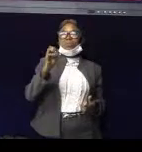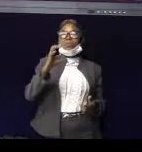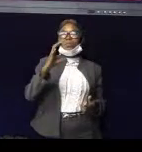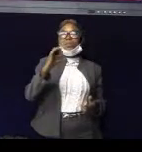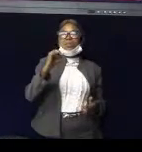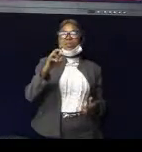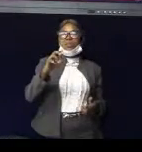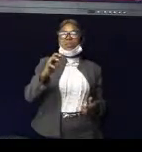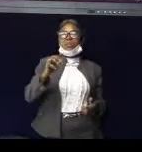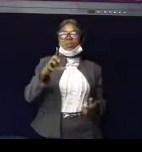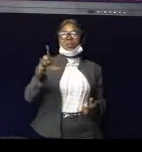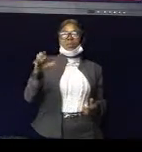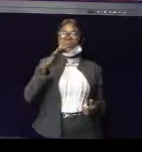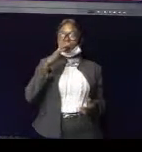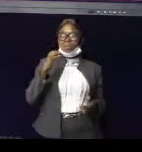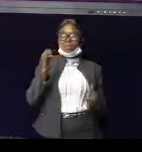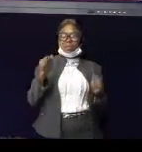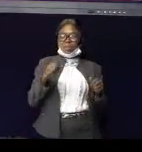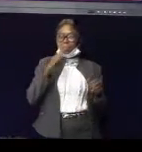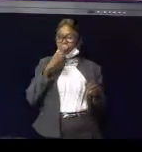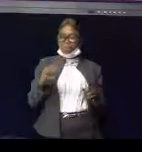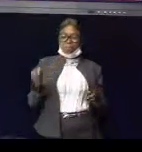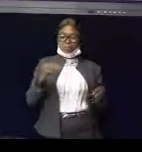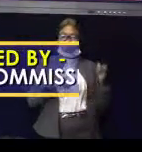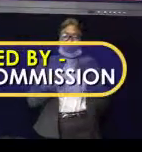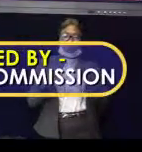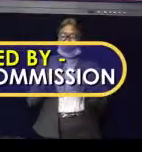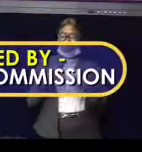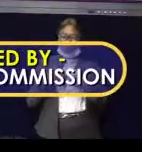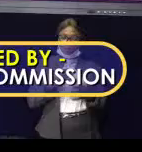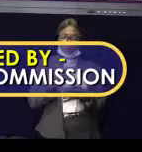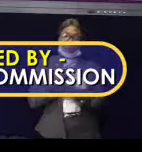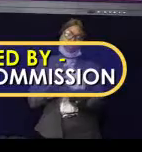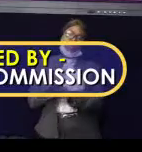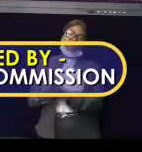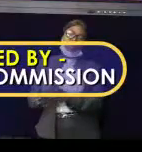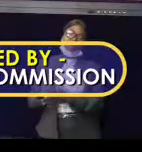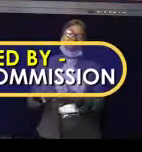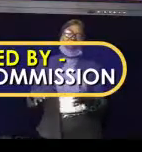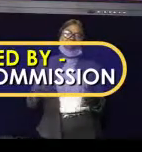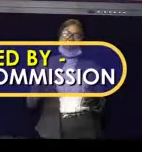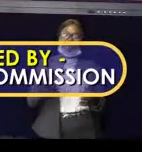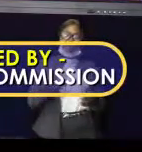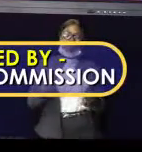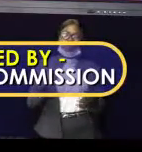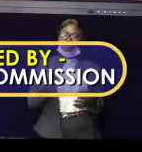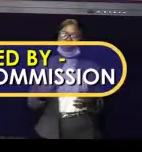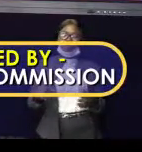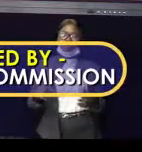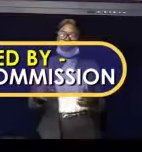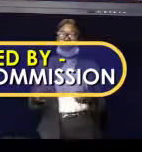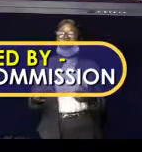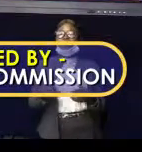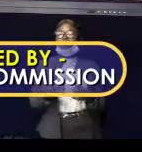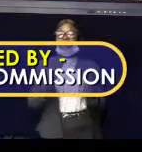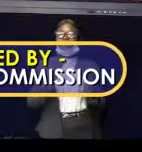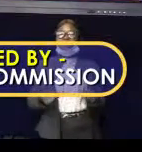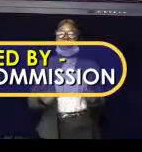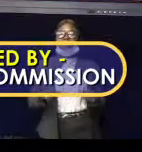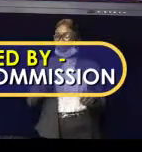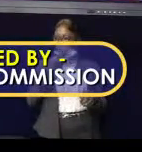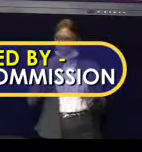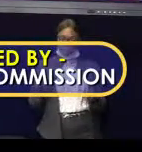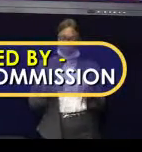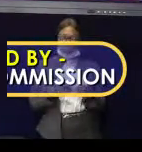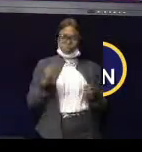fractions to decimal can be quite an involved process. I mean, you have to divide, you have to carry, you have to circle. Sometimes it can be